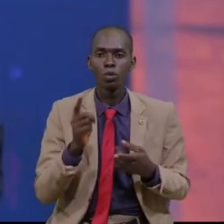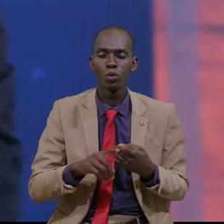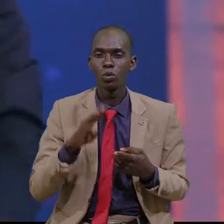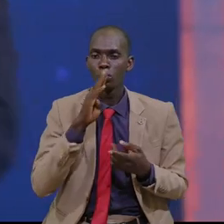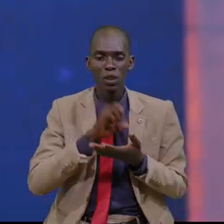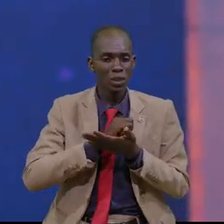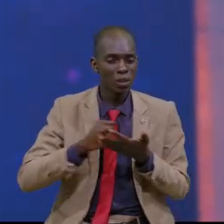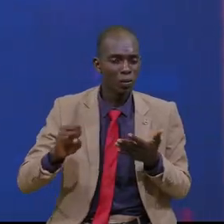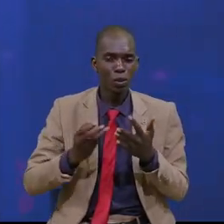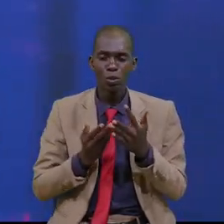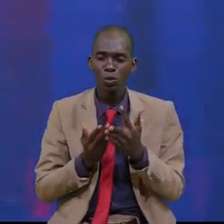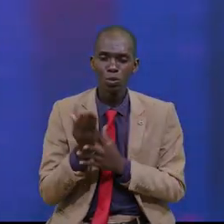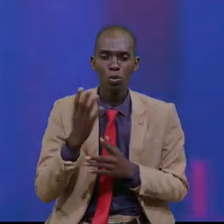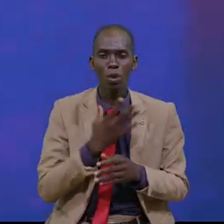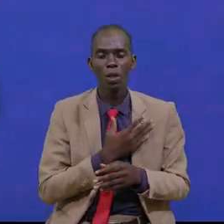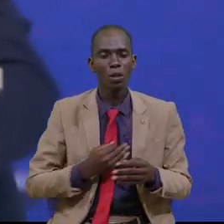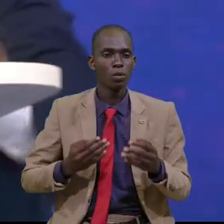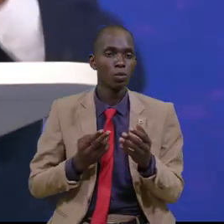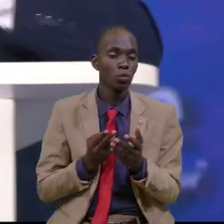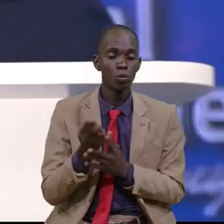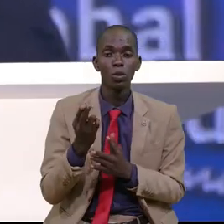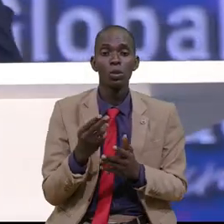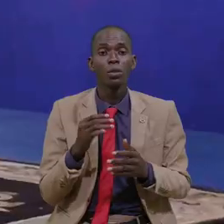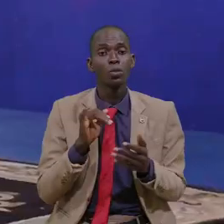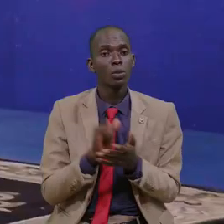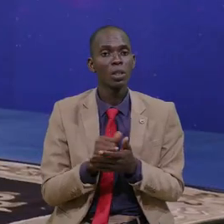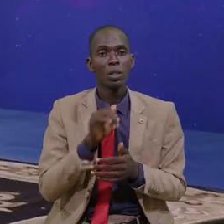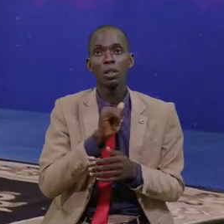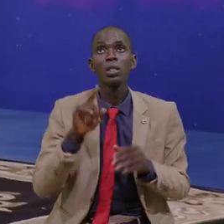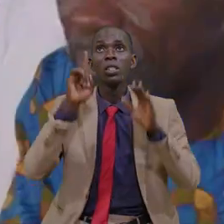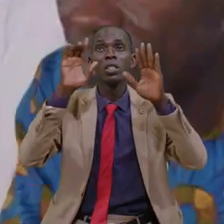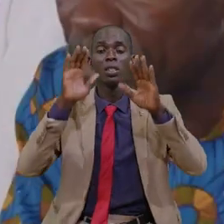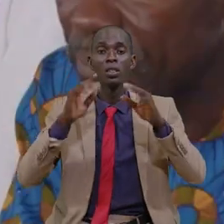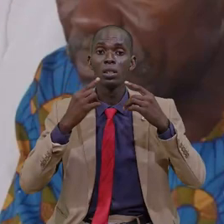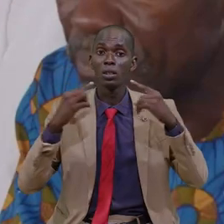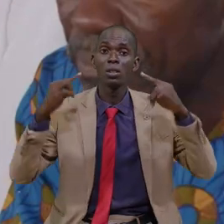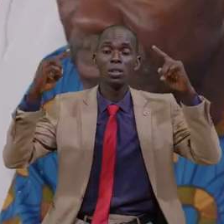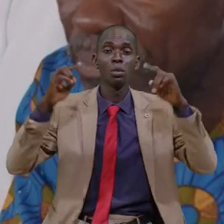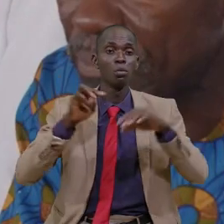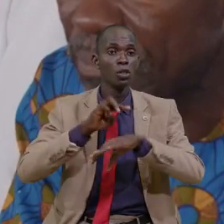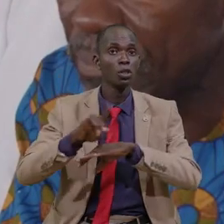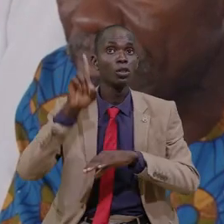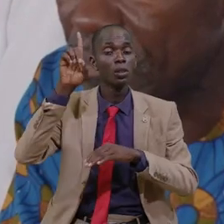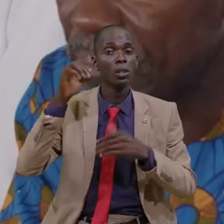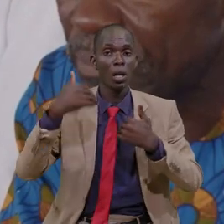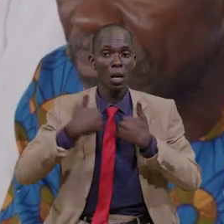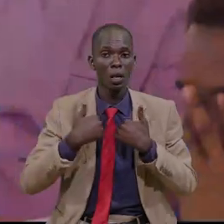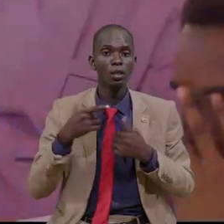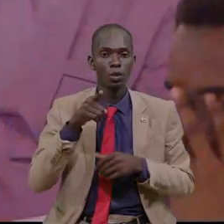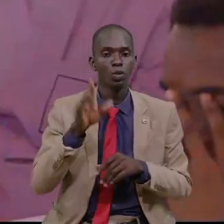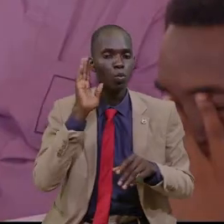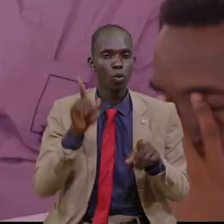through, so that the excellent ministry that he had, you will have in